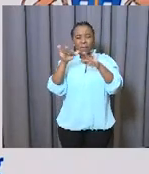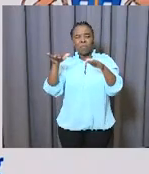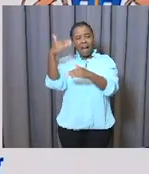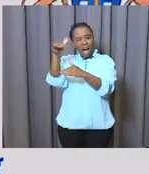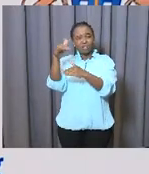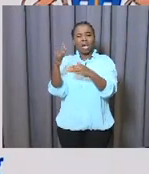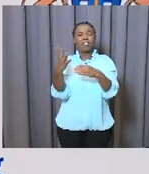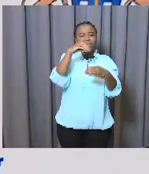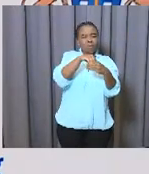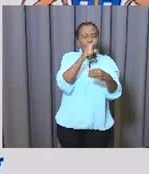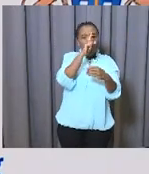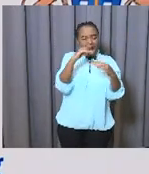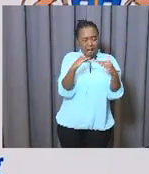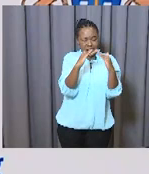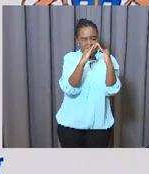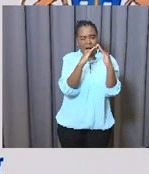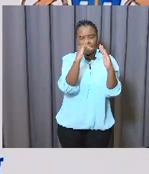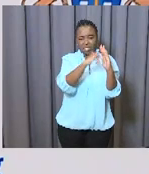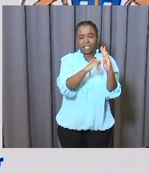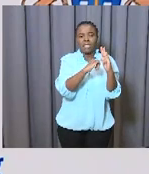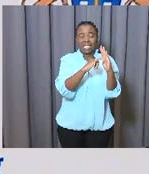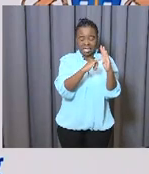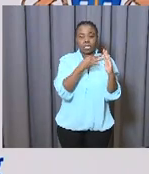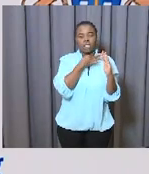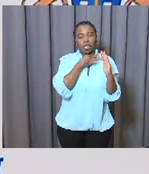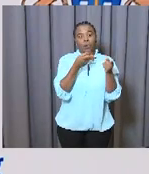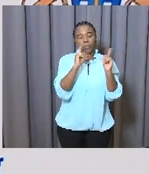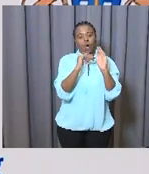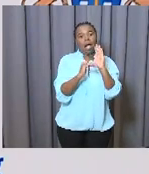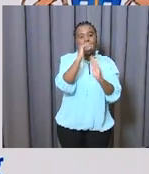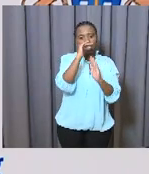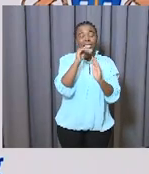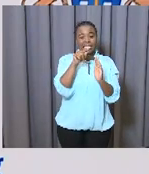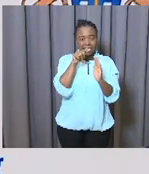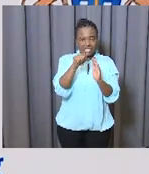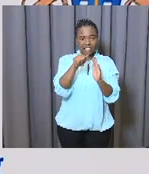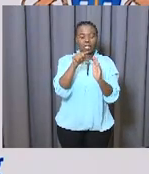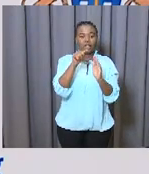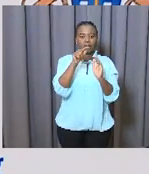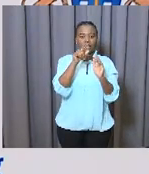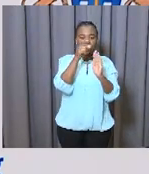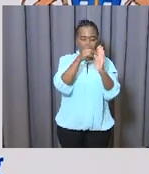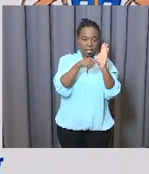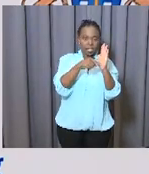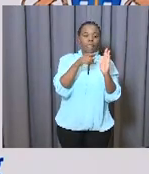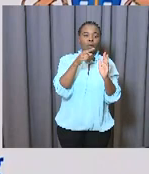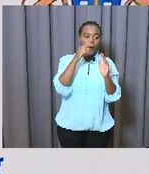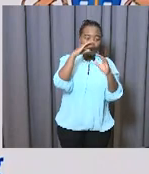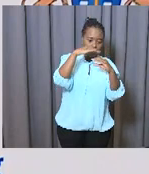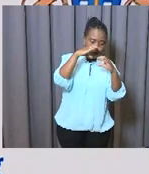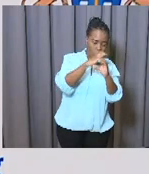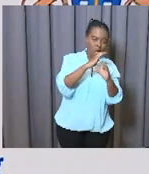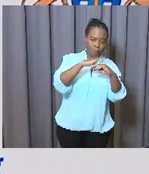people living in one household, the risk is higher. That's what the risk index deals with. Whereas, as you know,